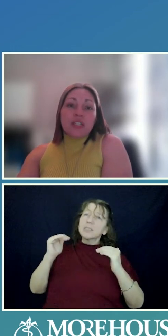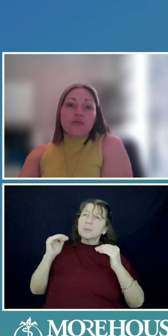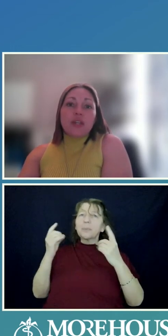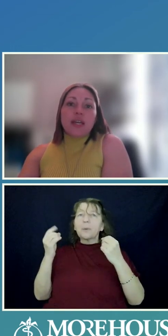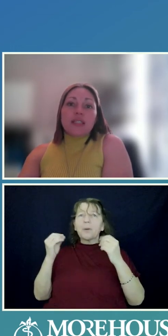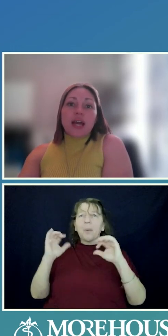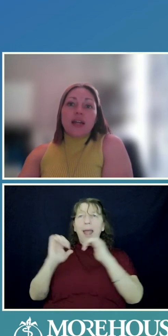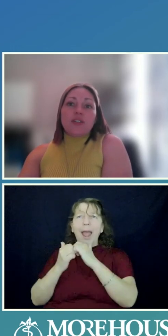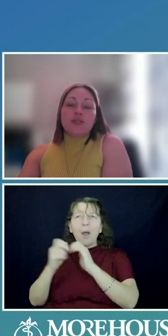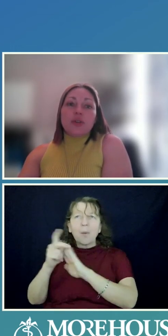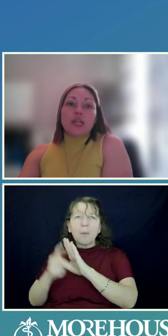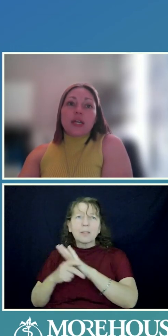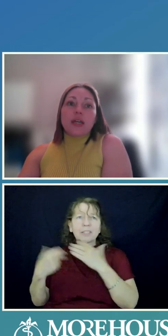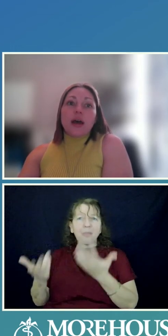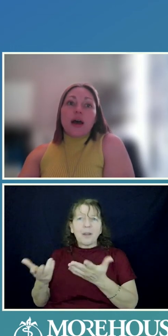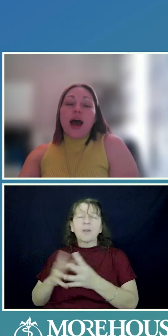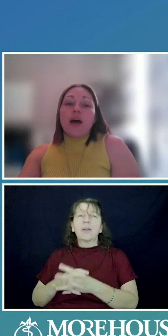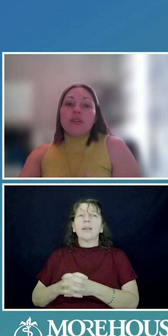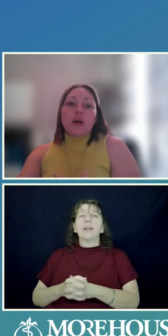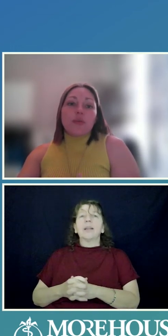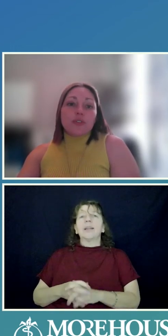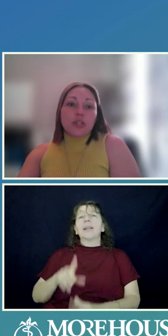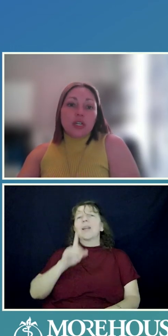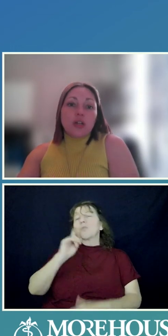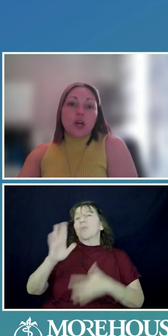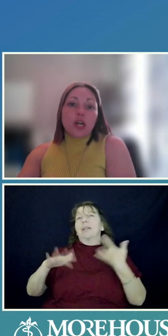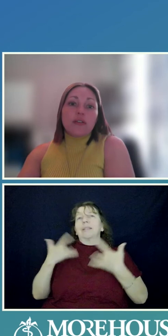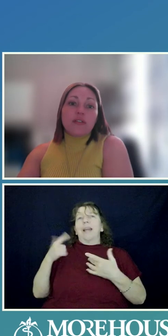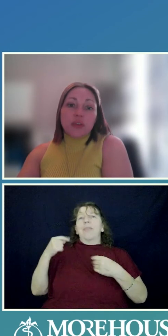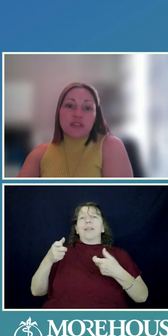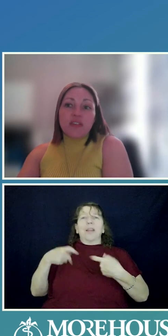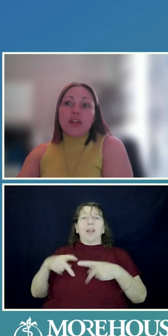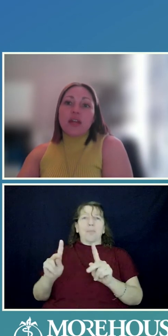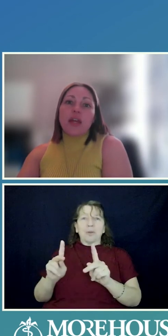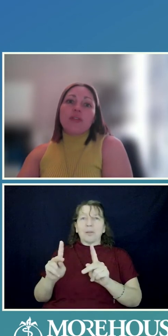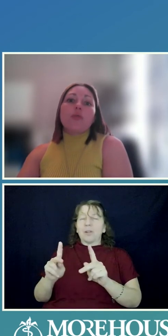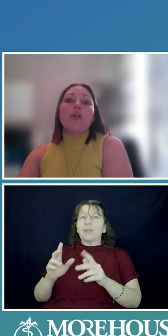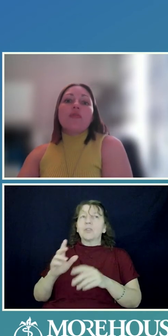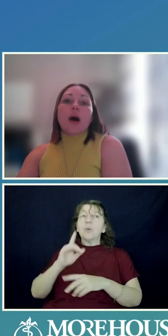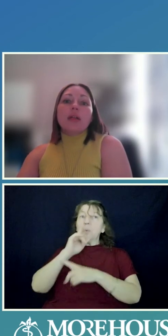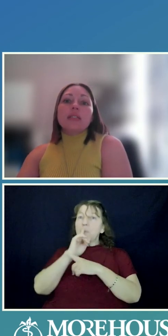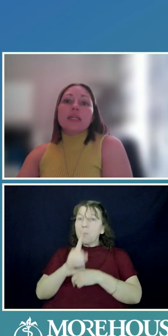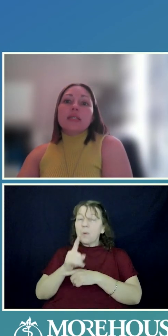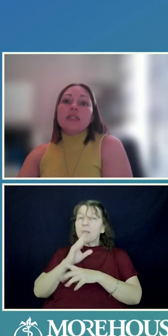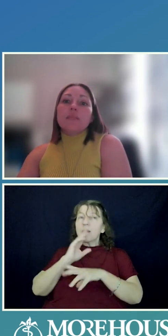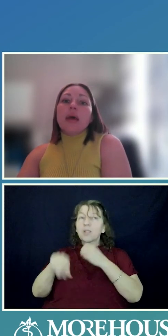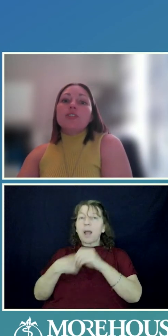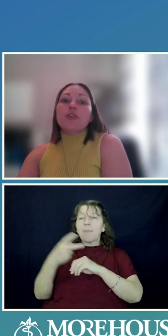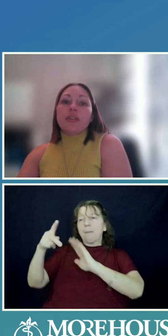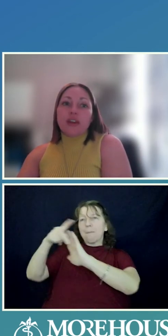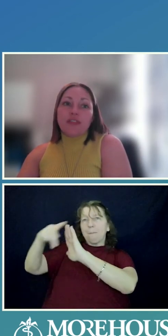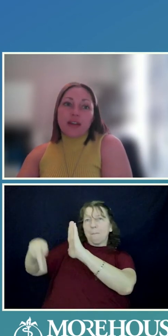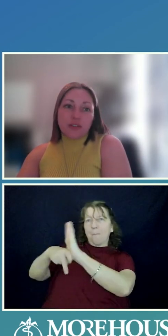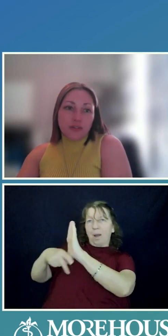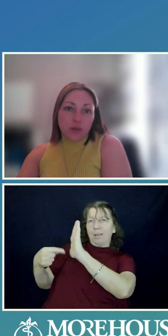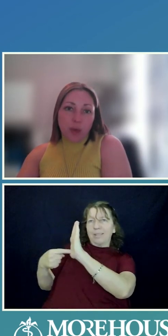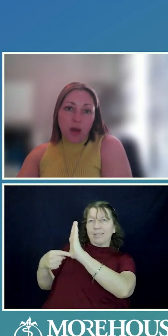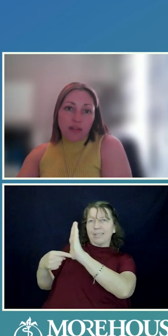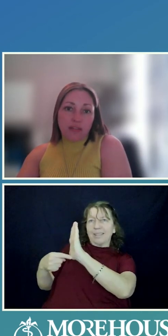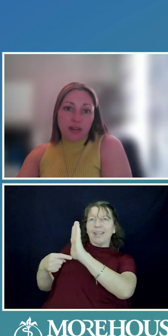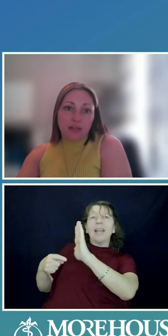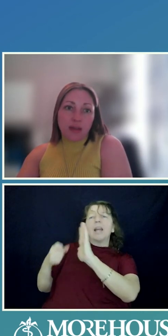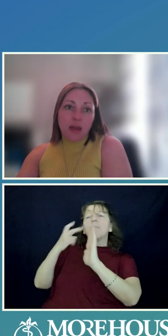I think it's really exciting to really have this opportunity to look specifically at the role of policies and to measure the effect of